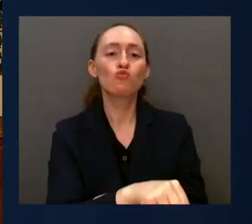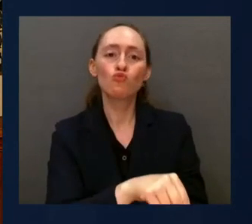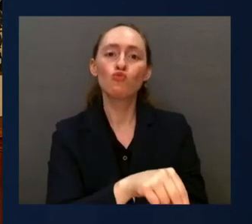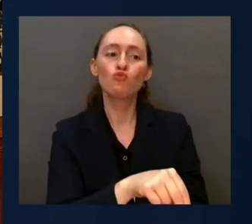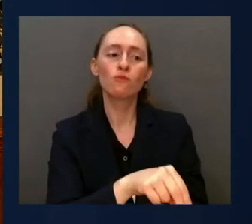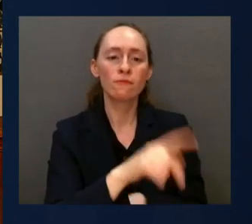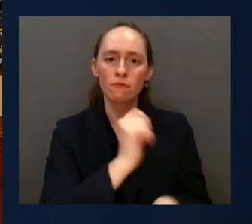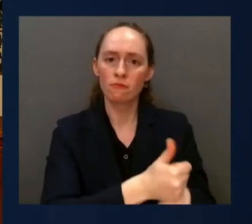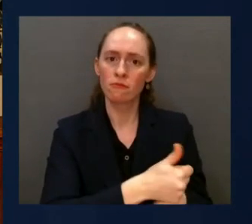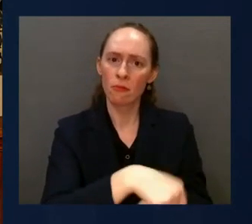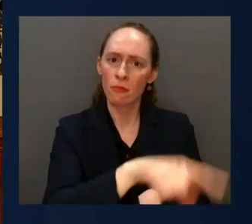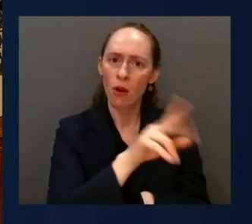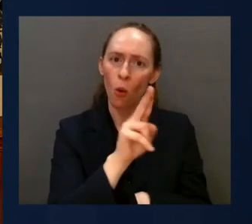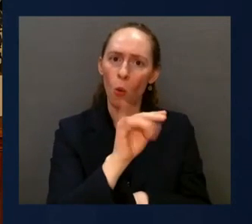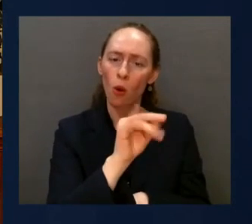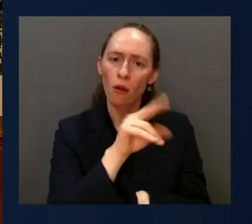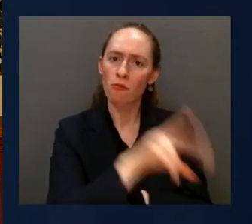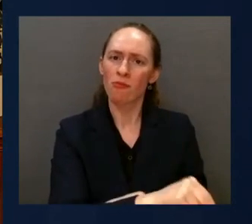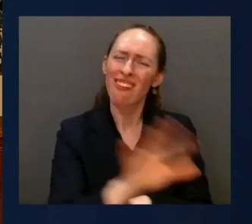to form a union.